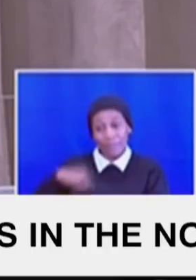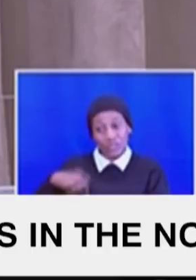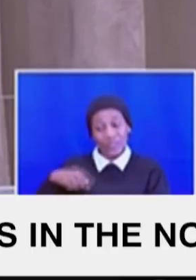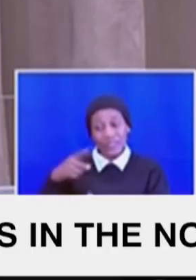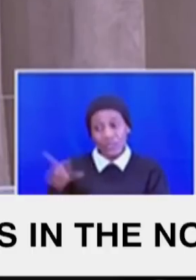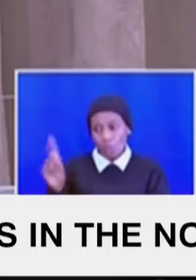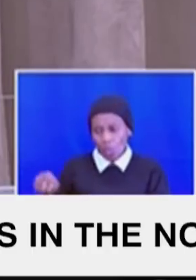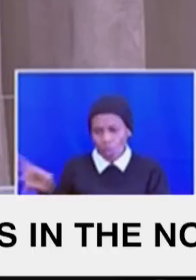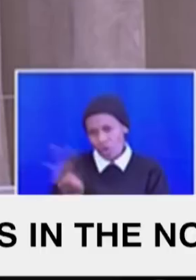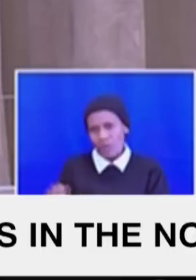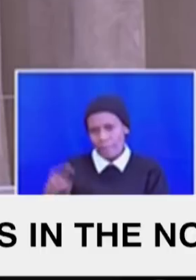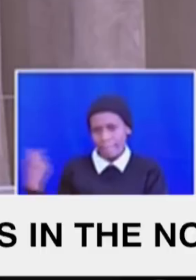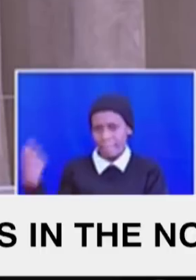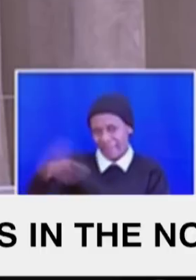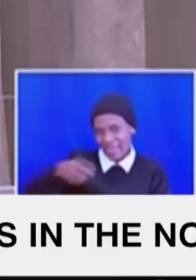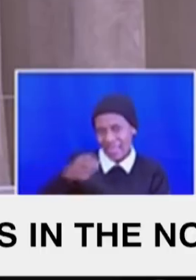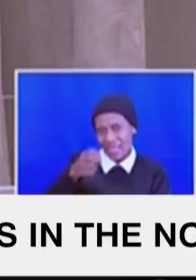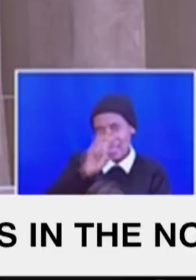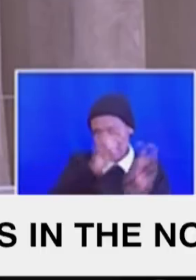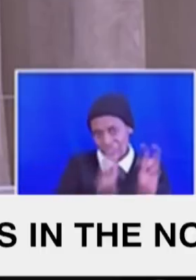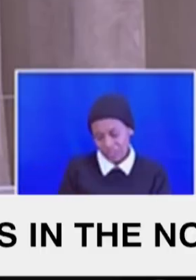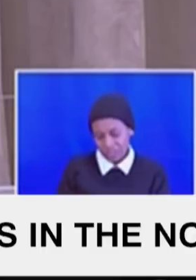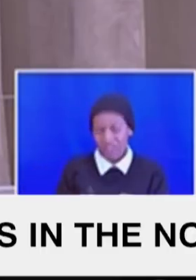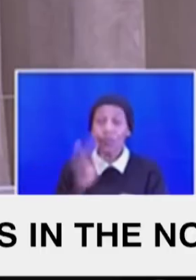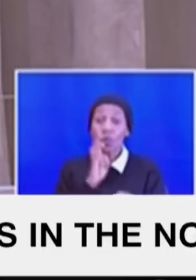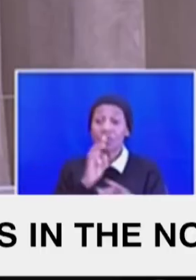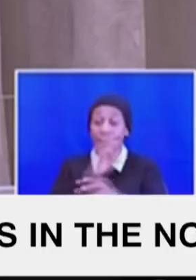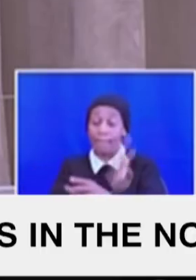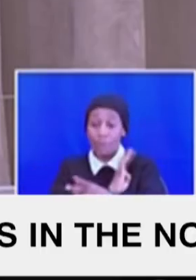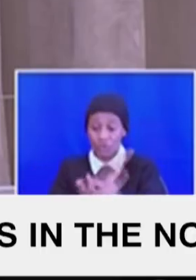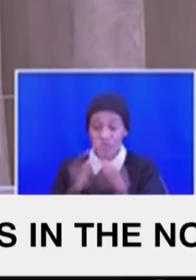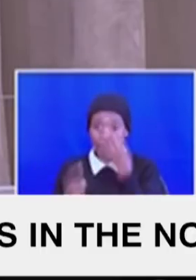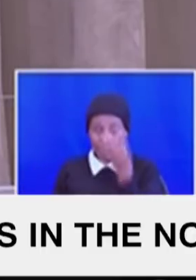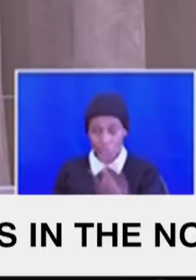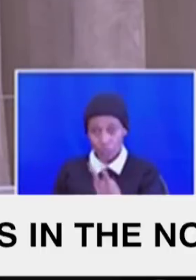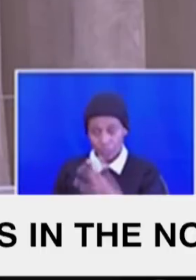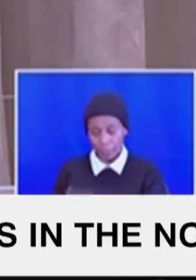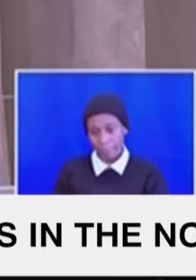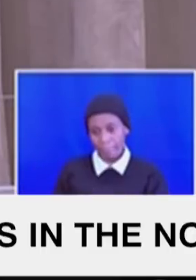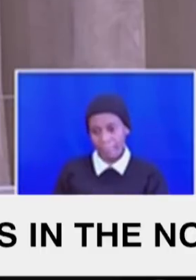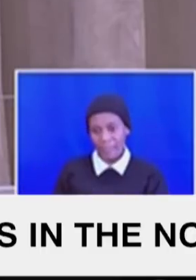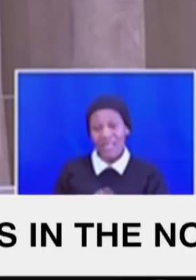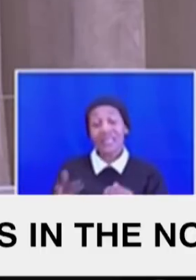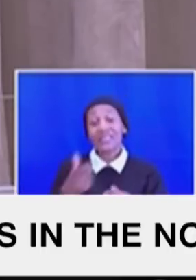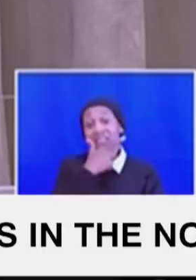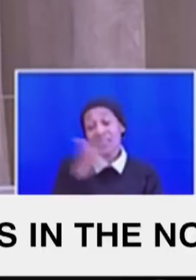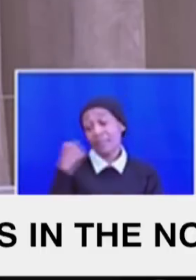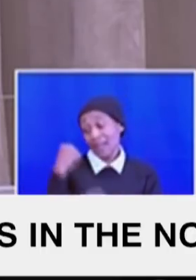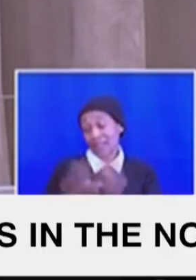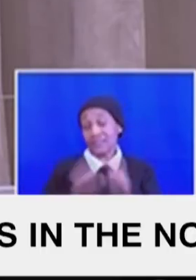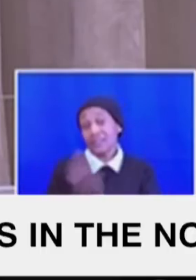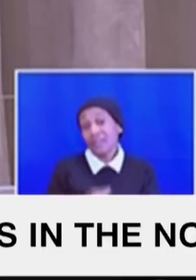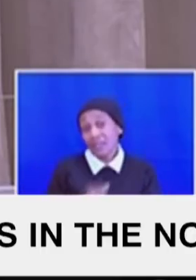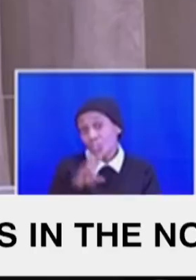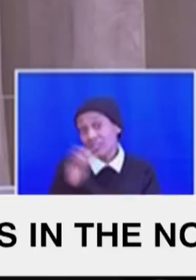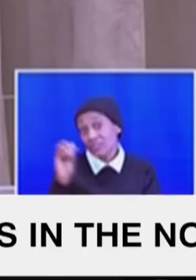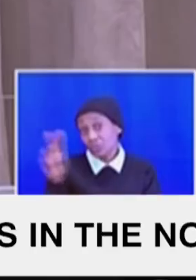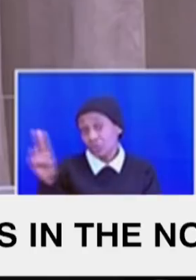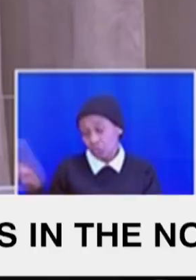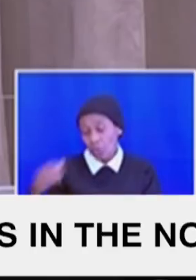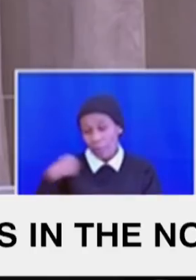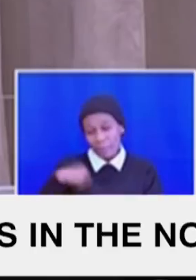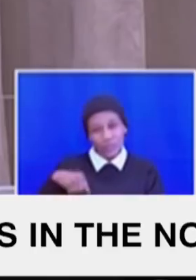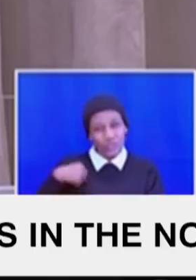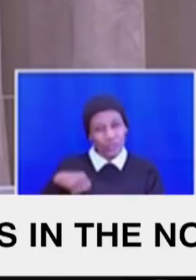owed to ESCOM and water boards. At the end of December 2022,